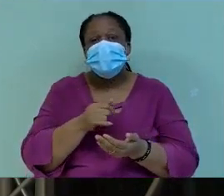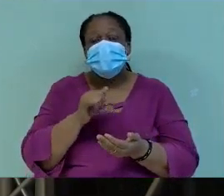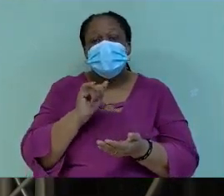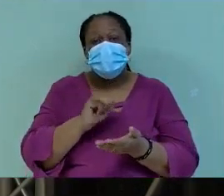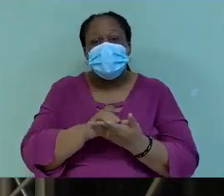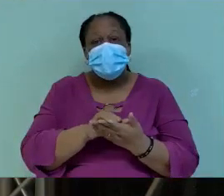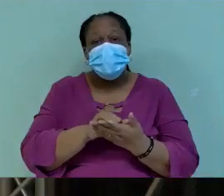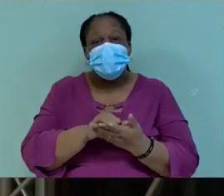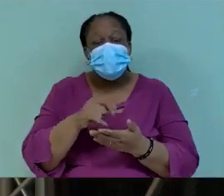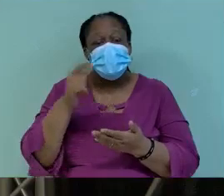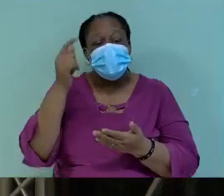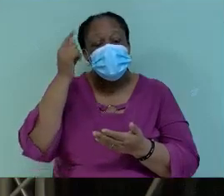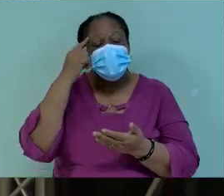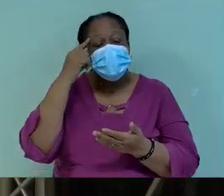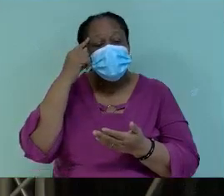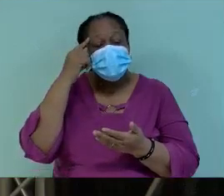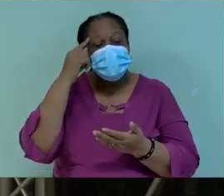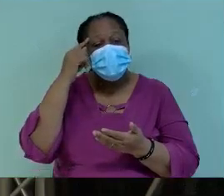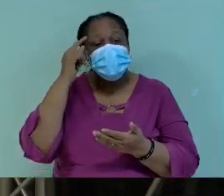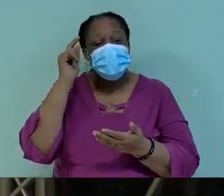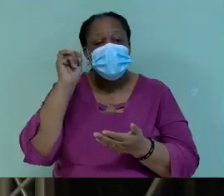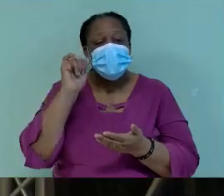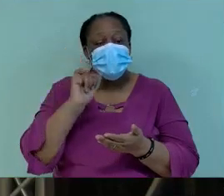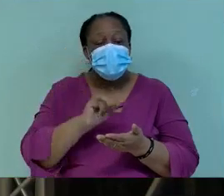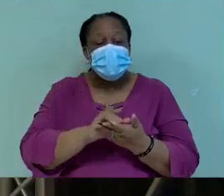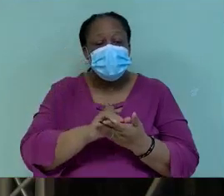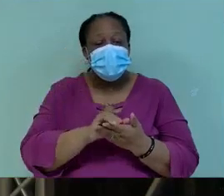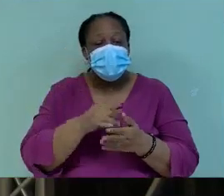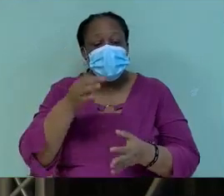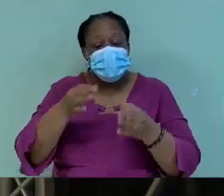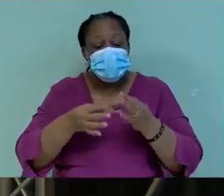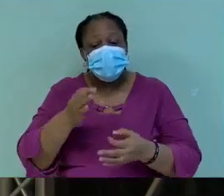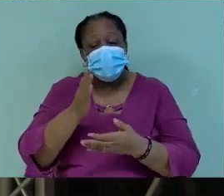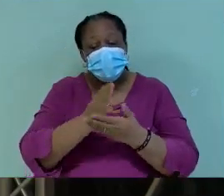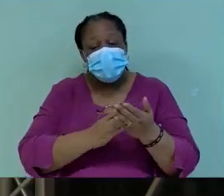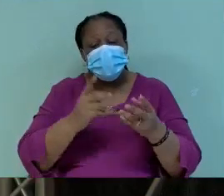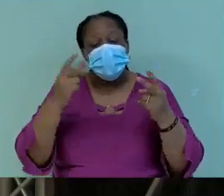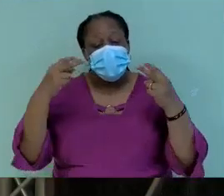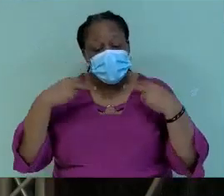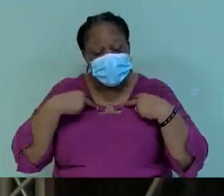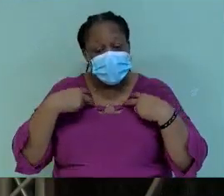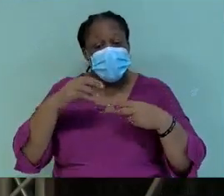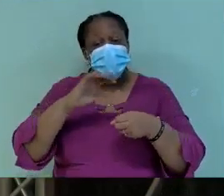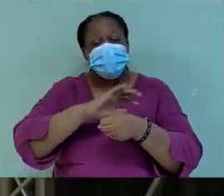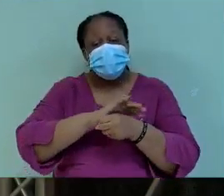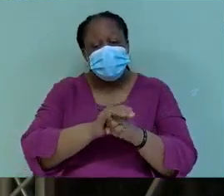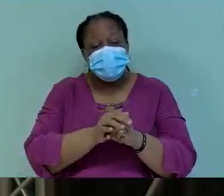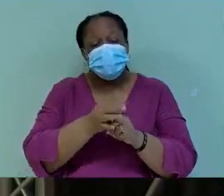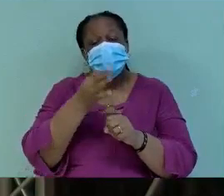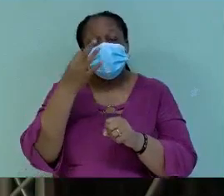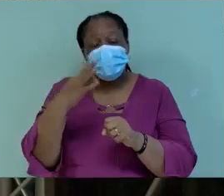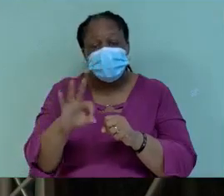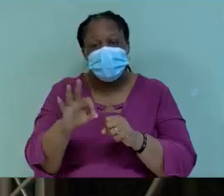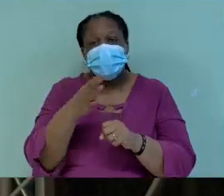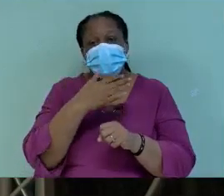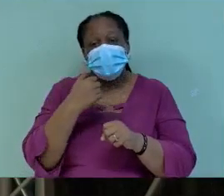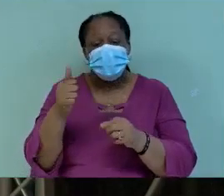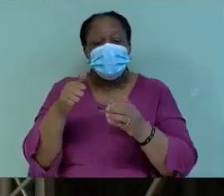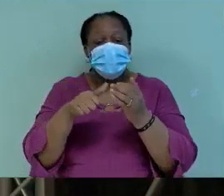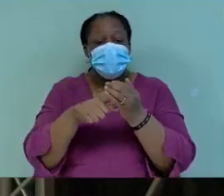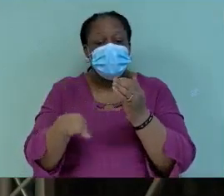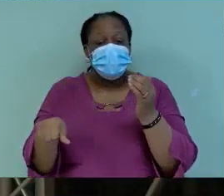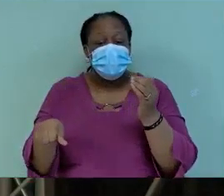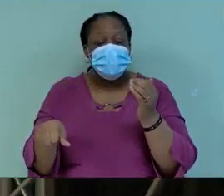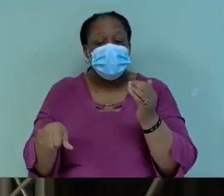he supposed that if someone was to be infected with the coronavirus and they were to pass a gas